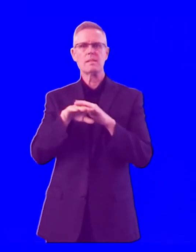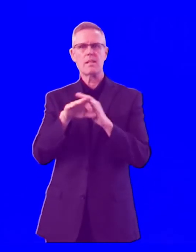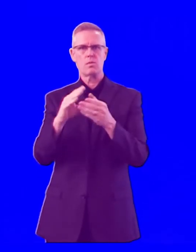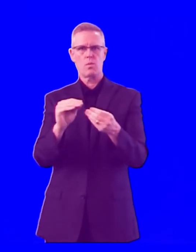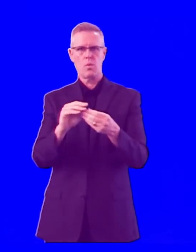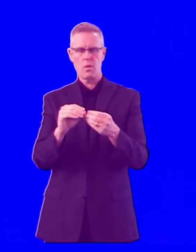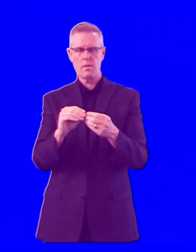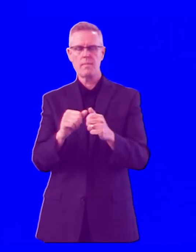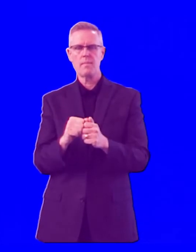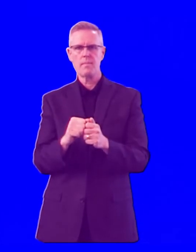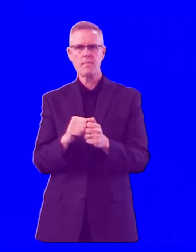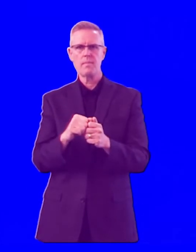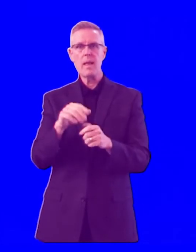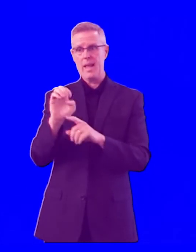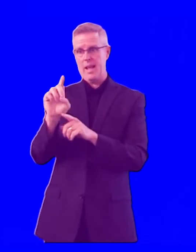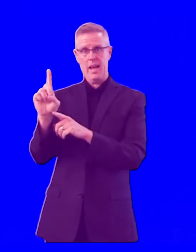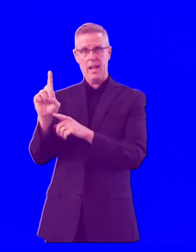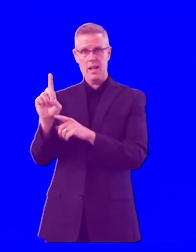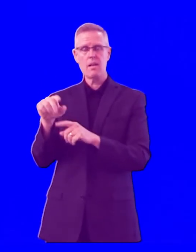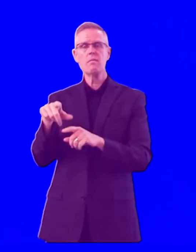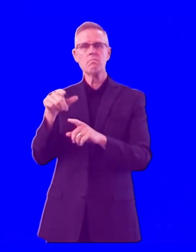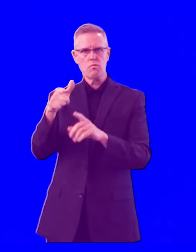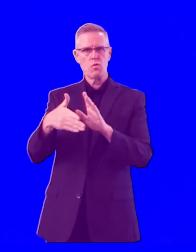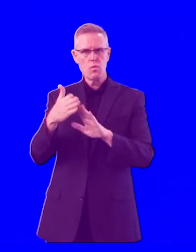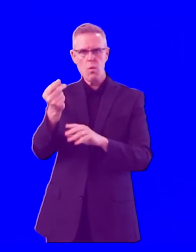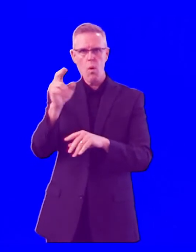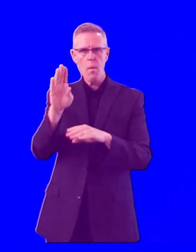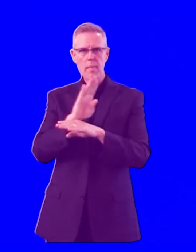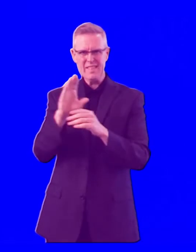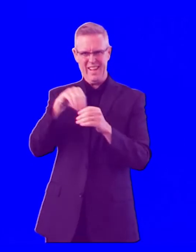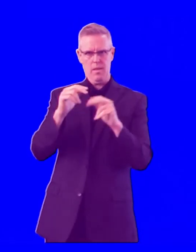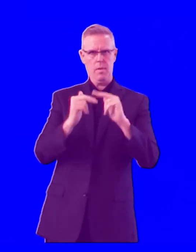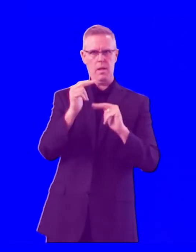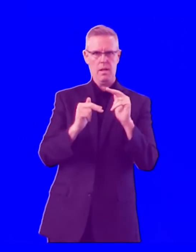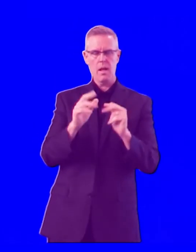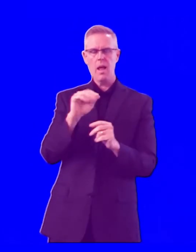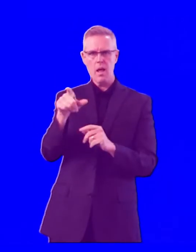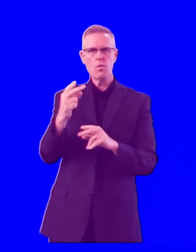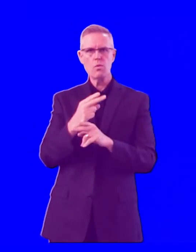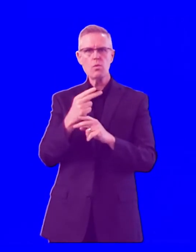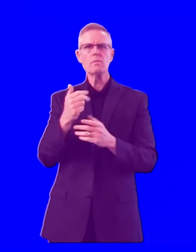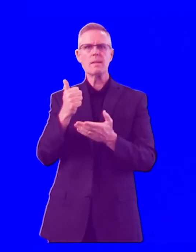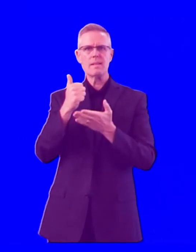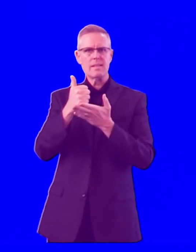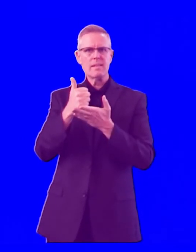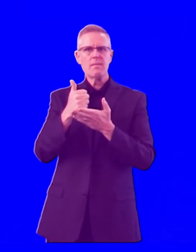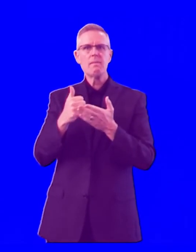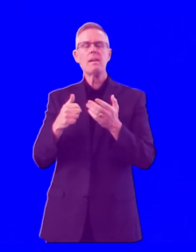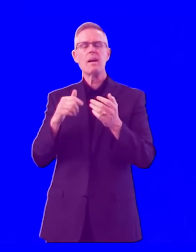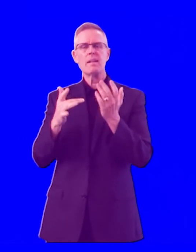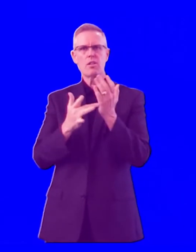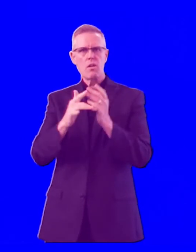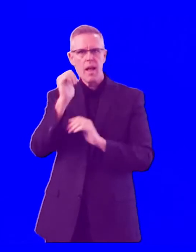of a woman at EDD who runs her own business in the building and uses assistive technologies every